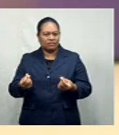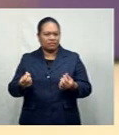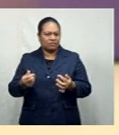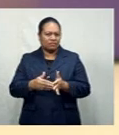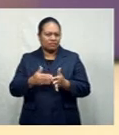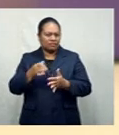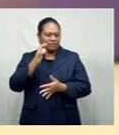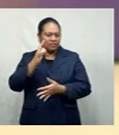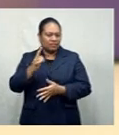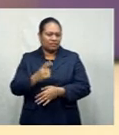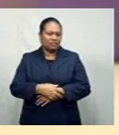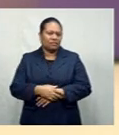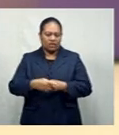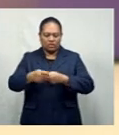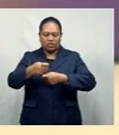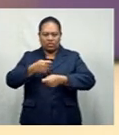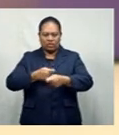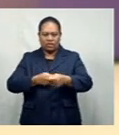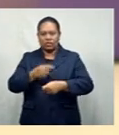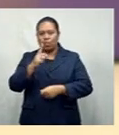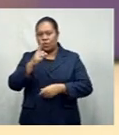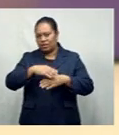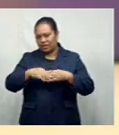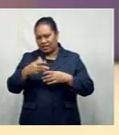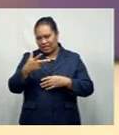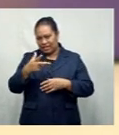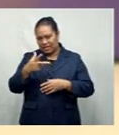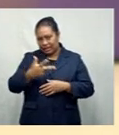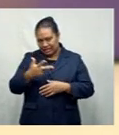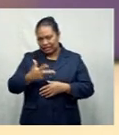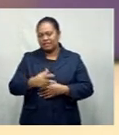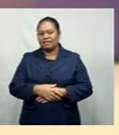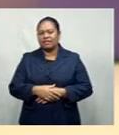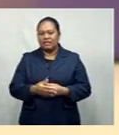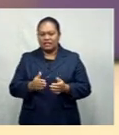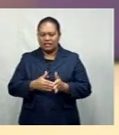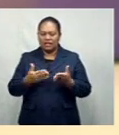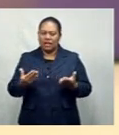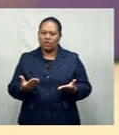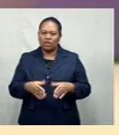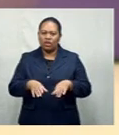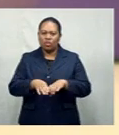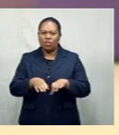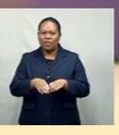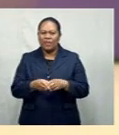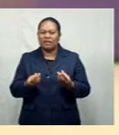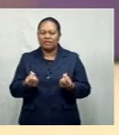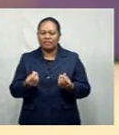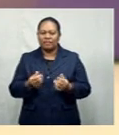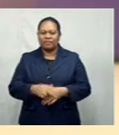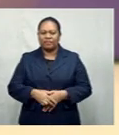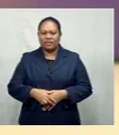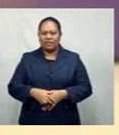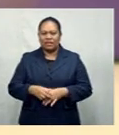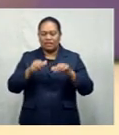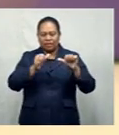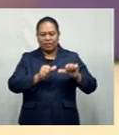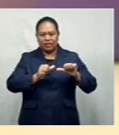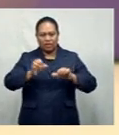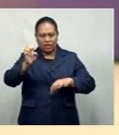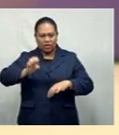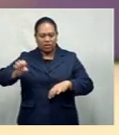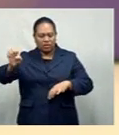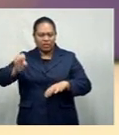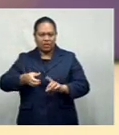Monday gain to trade at $1.18, with a common currency also weighed after European Central Bank President Christine